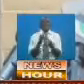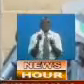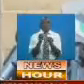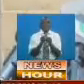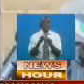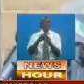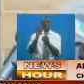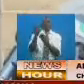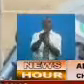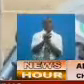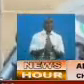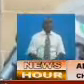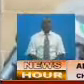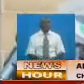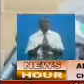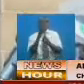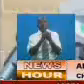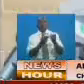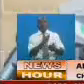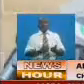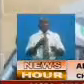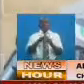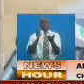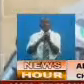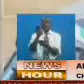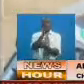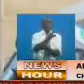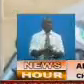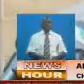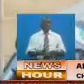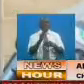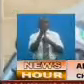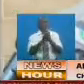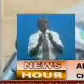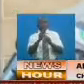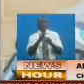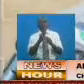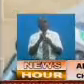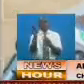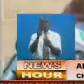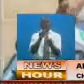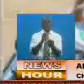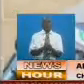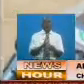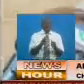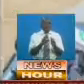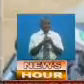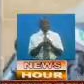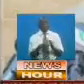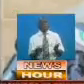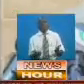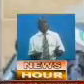development, some of our chiefs, and some of our people, and then, you know,